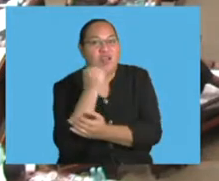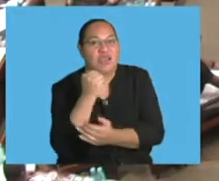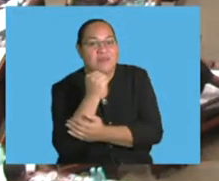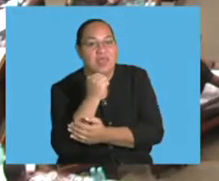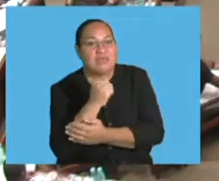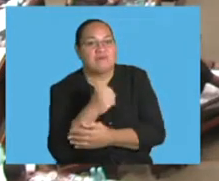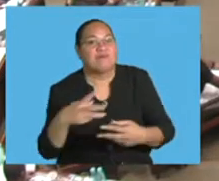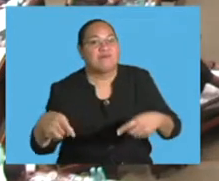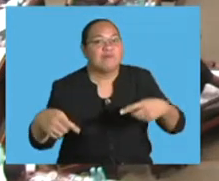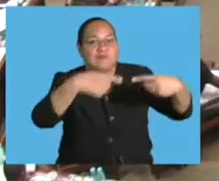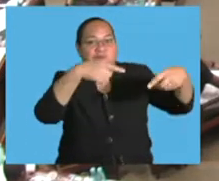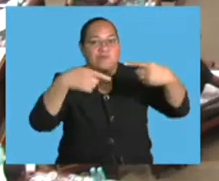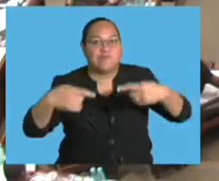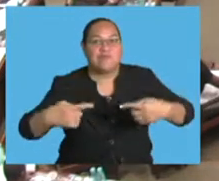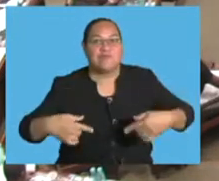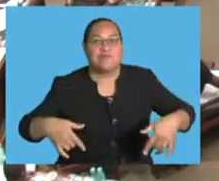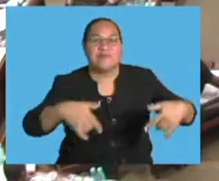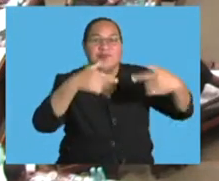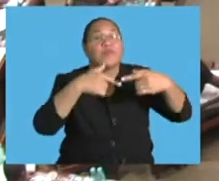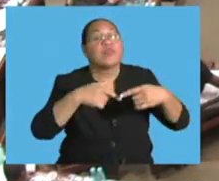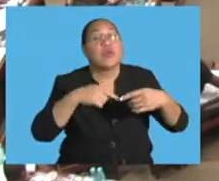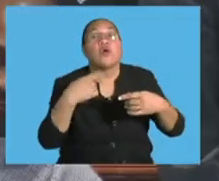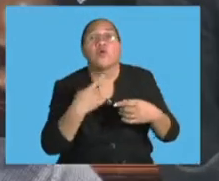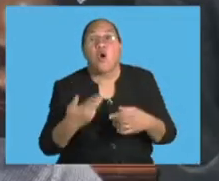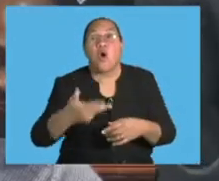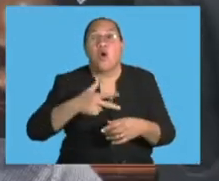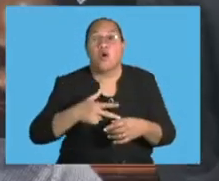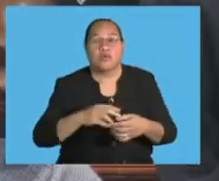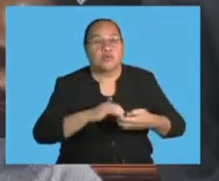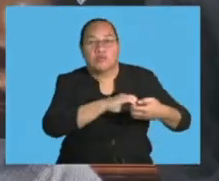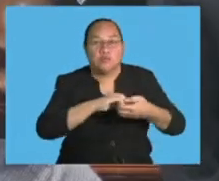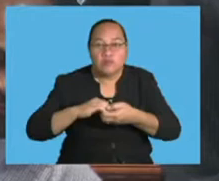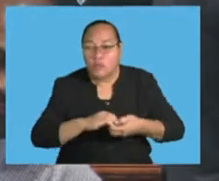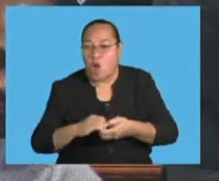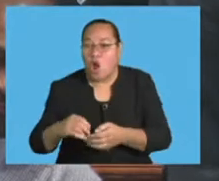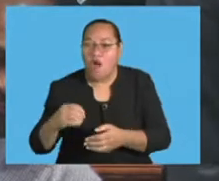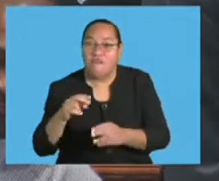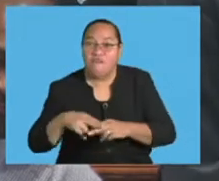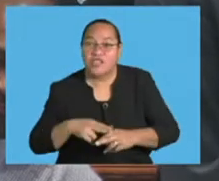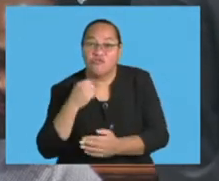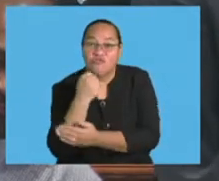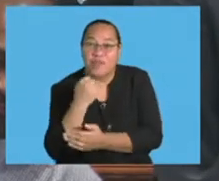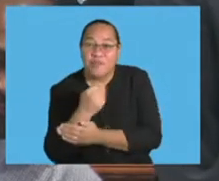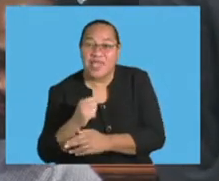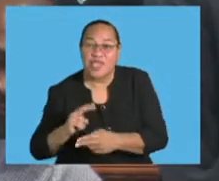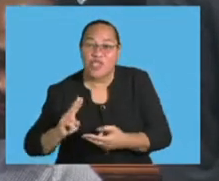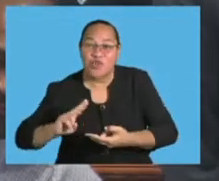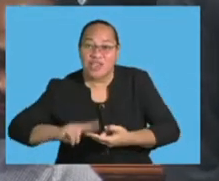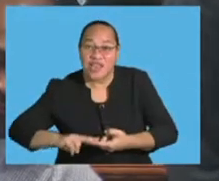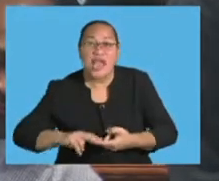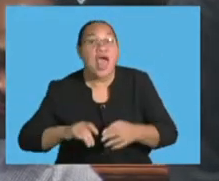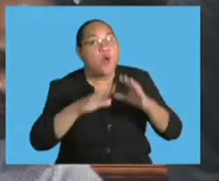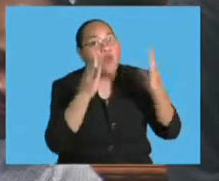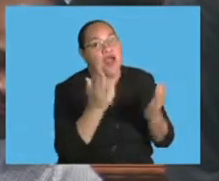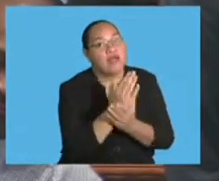in Fiji is co-hosted by the Fiji Rugby Union and the World